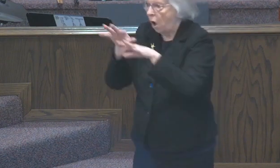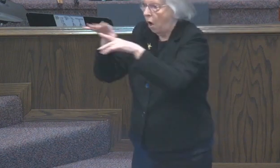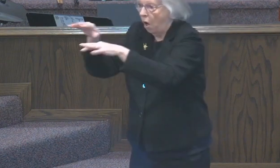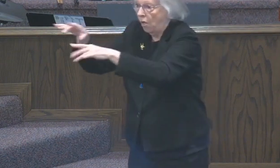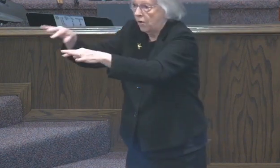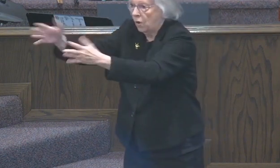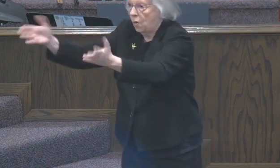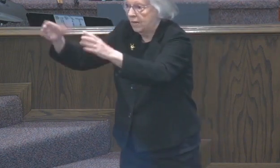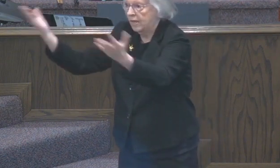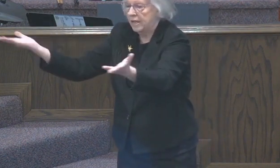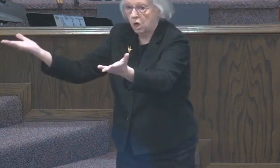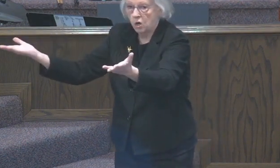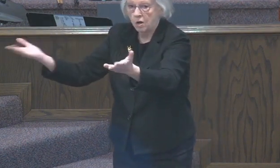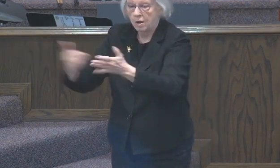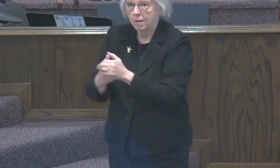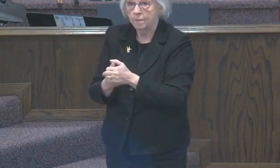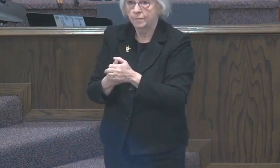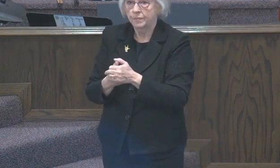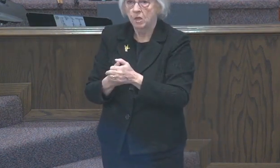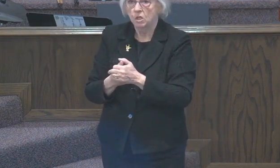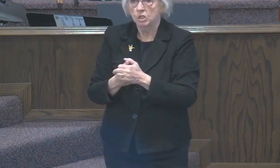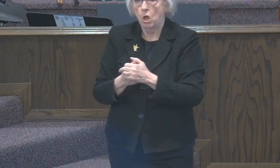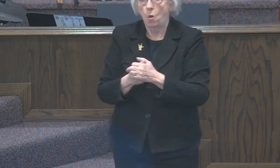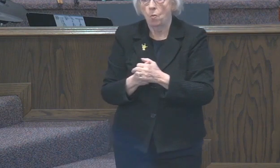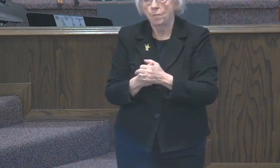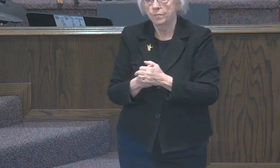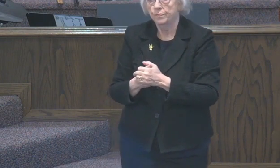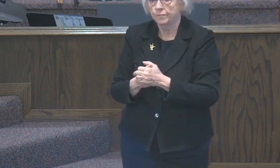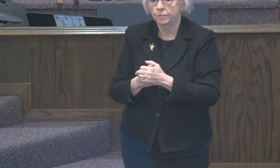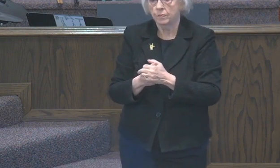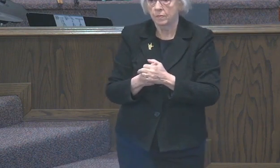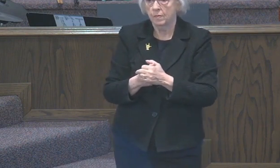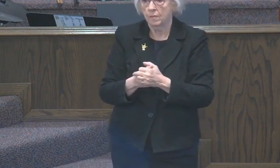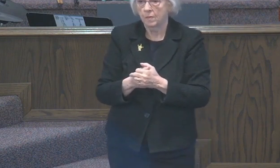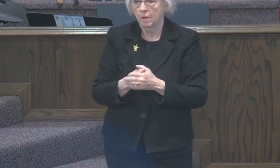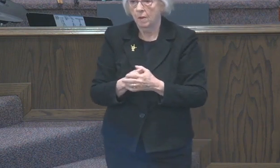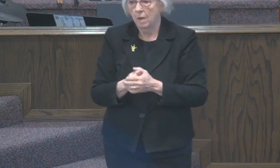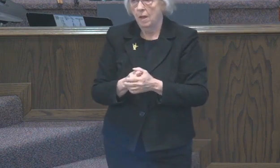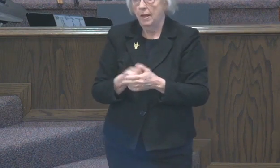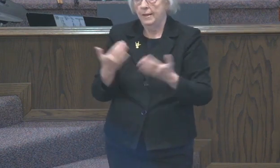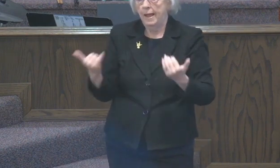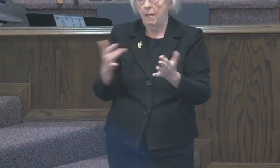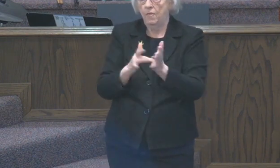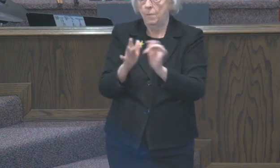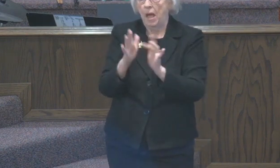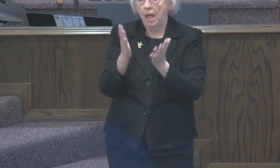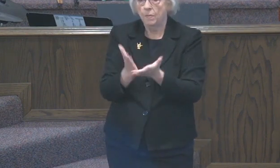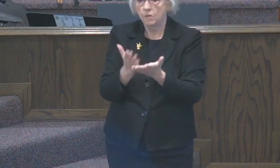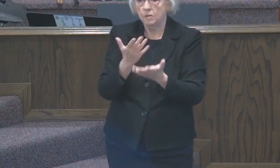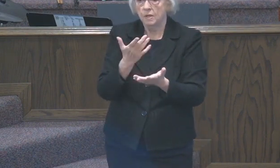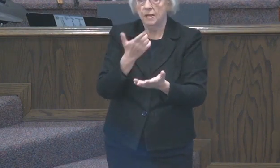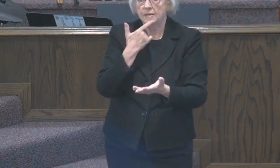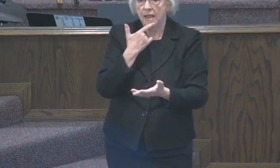Romans chapter 3, verses 11 through 18 tell us that. There is no one who seeks after God. No one can do